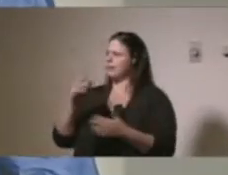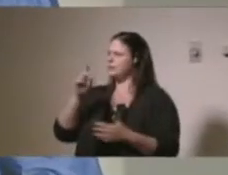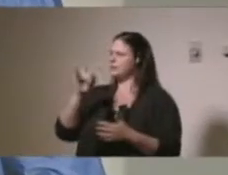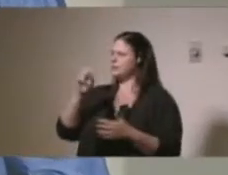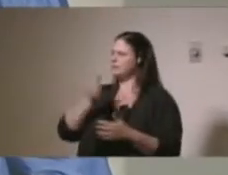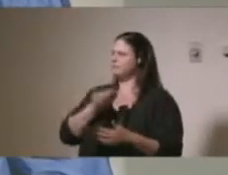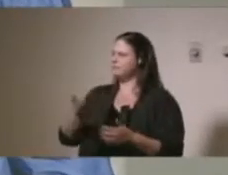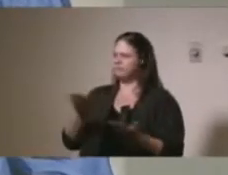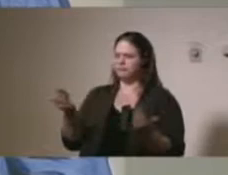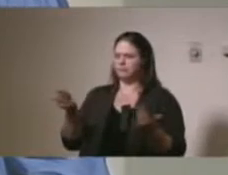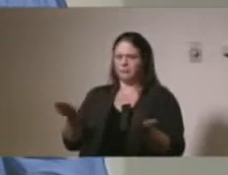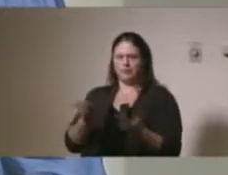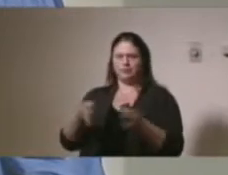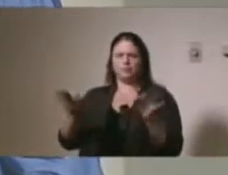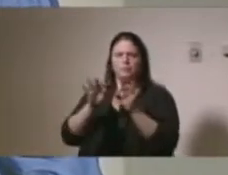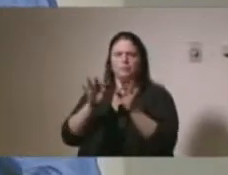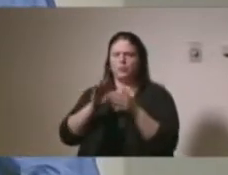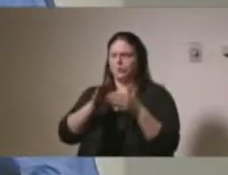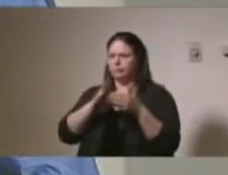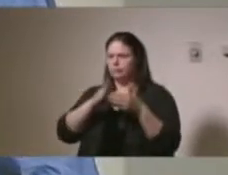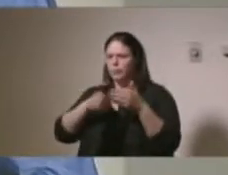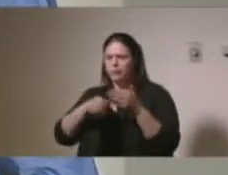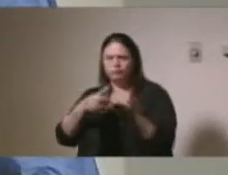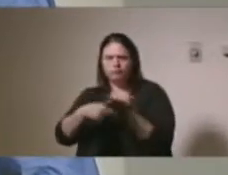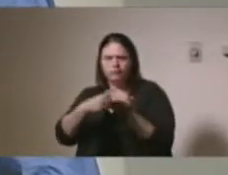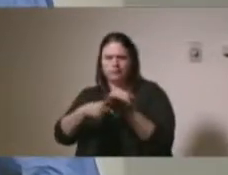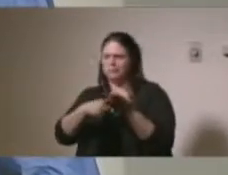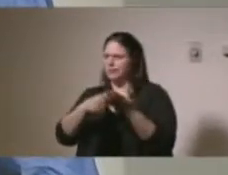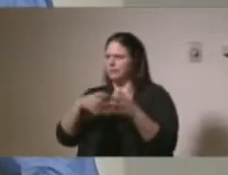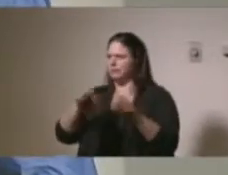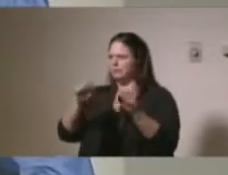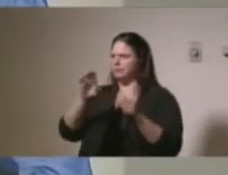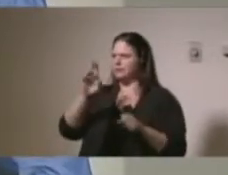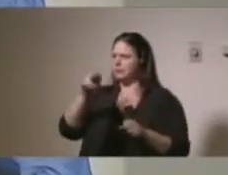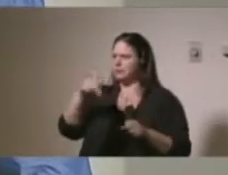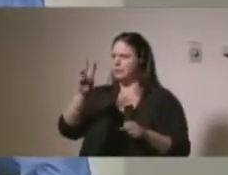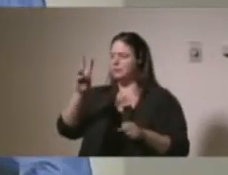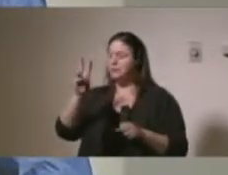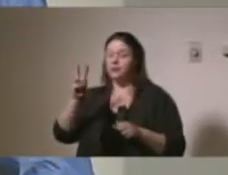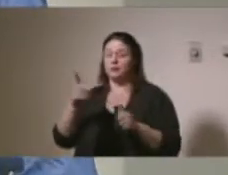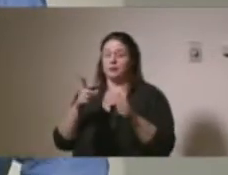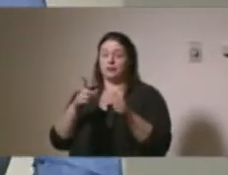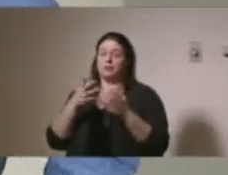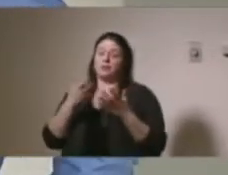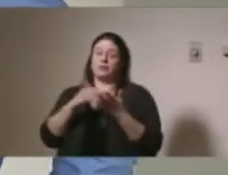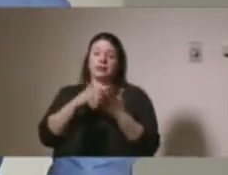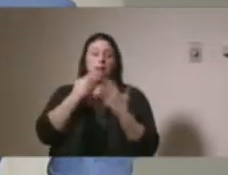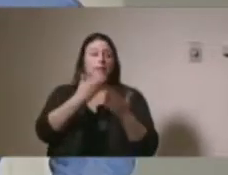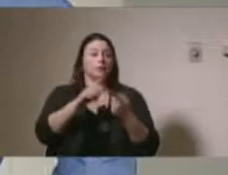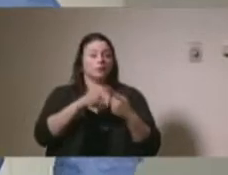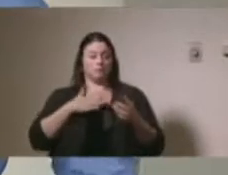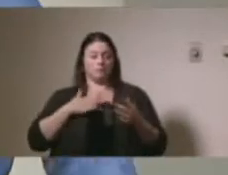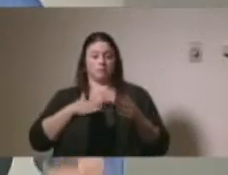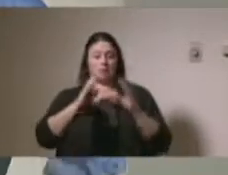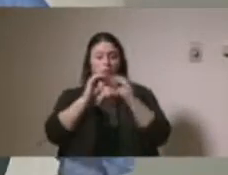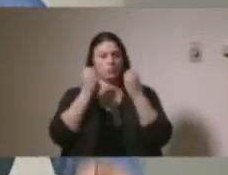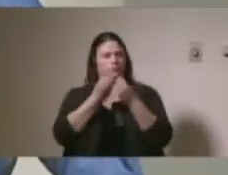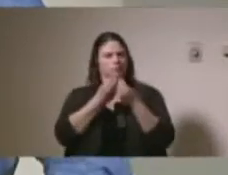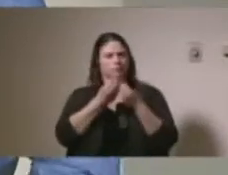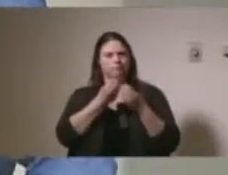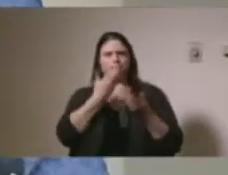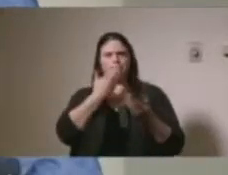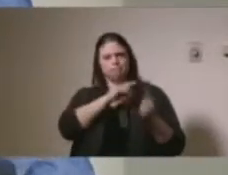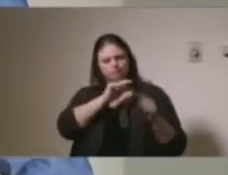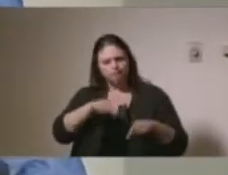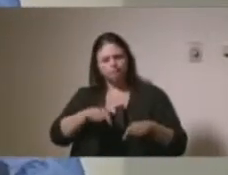CUPW. I also, again, want to express thanks to my own organization, one, for giving me the opportunity to come and express